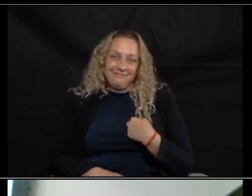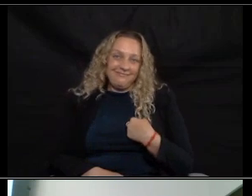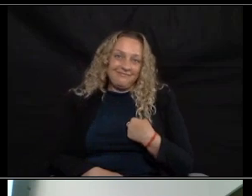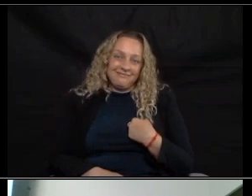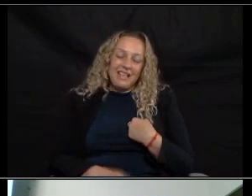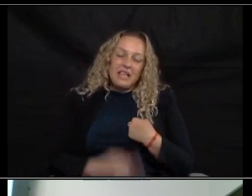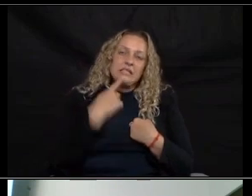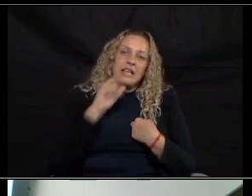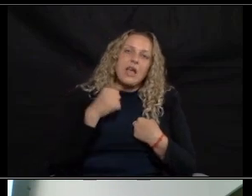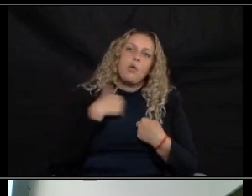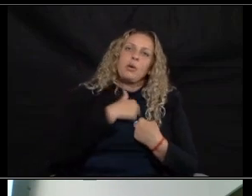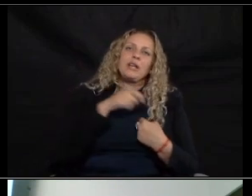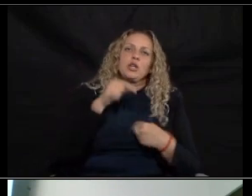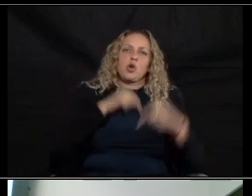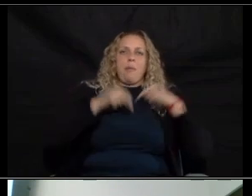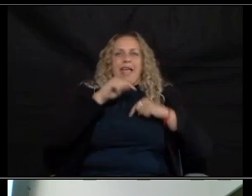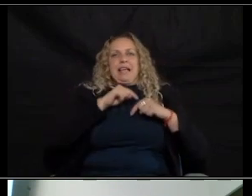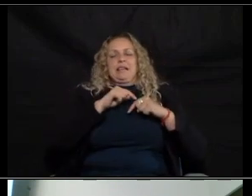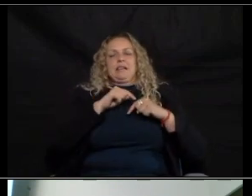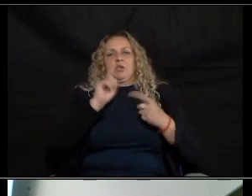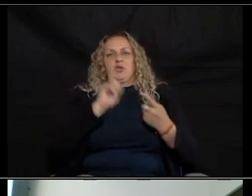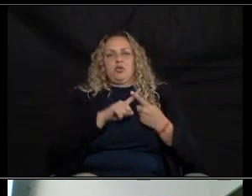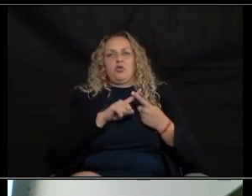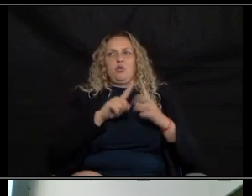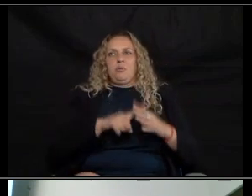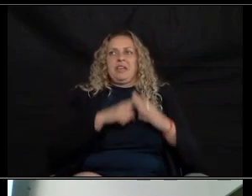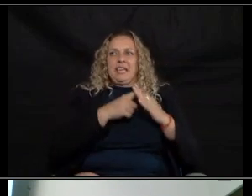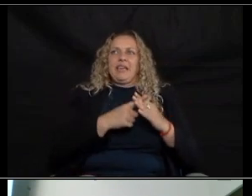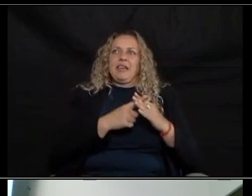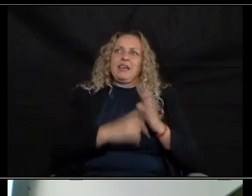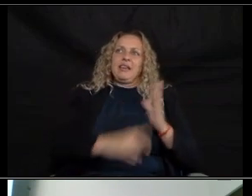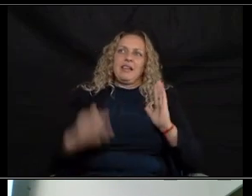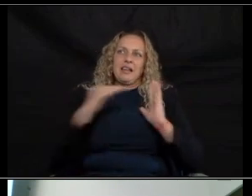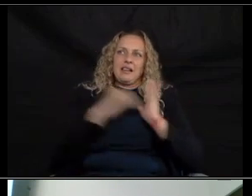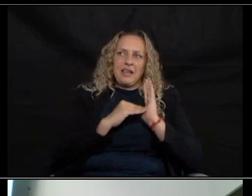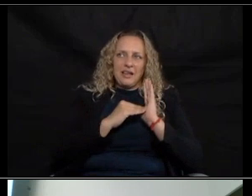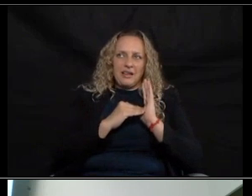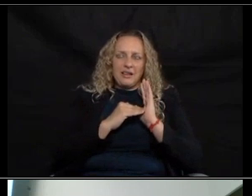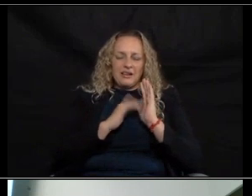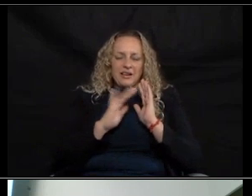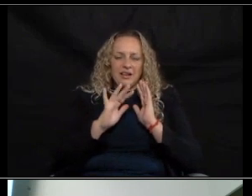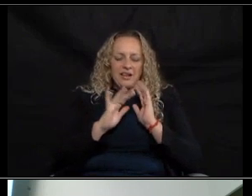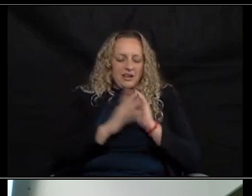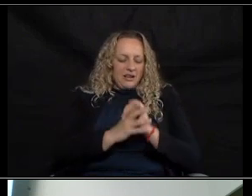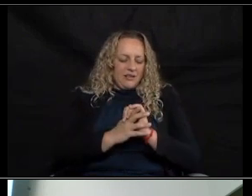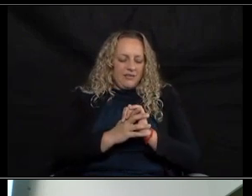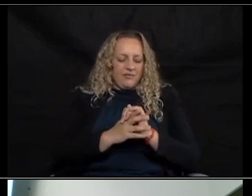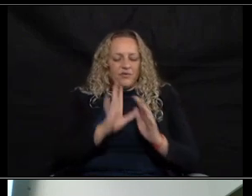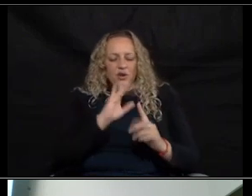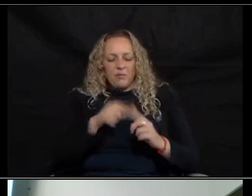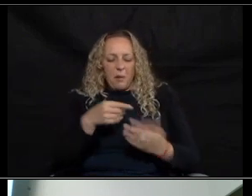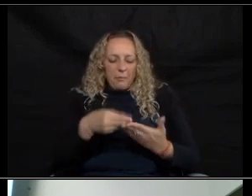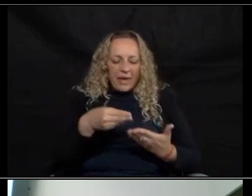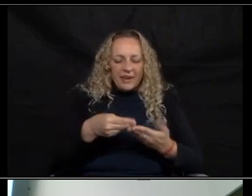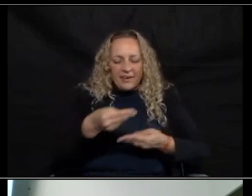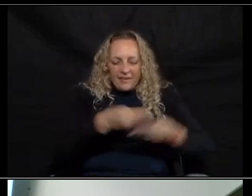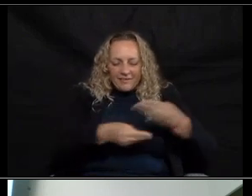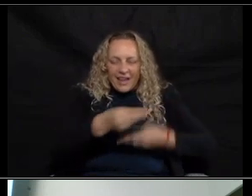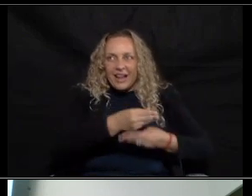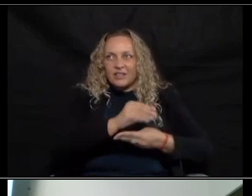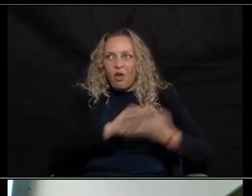To say that we need to go back to the beginning and talk tips, dollars, and finance and all that kind of